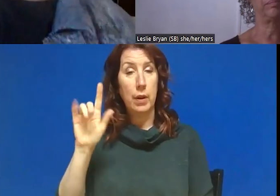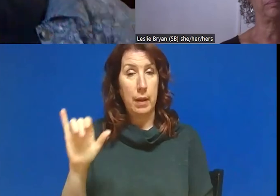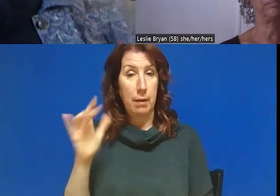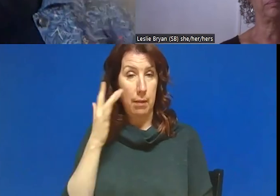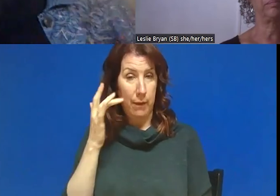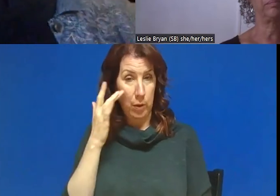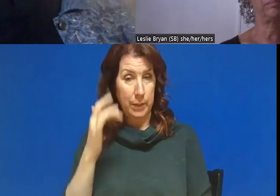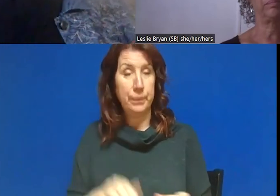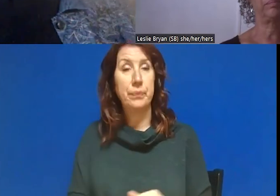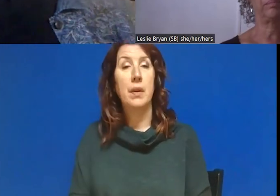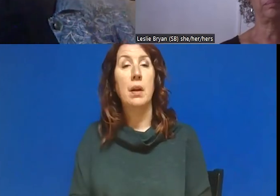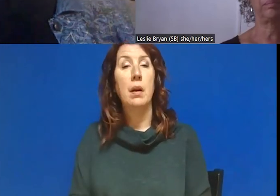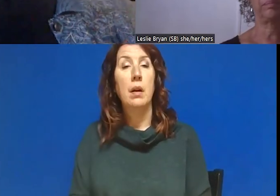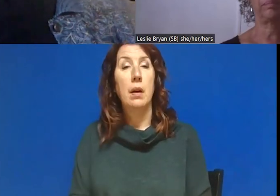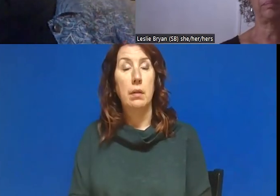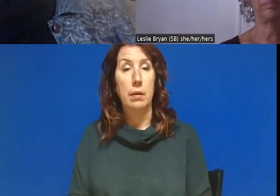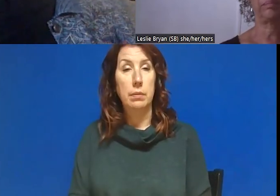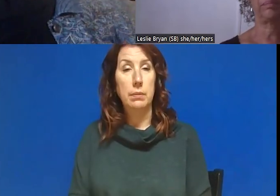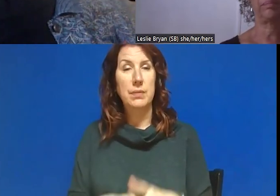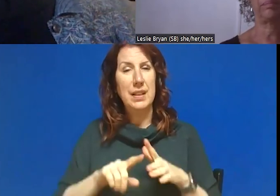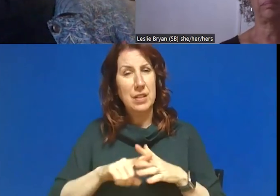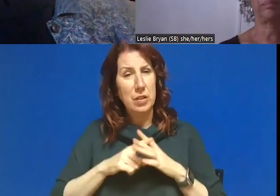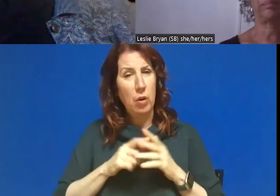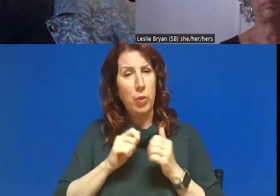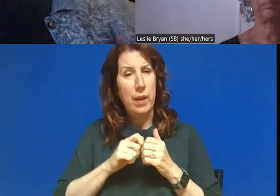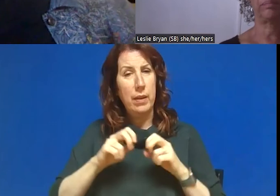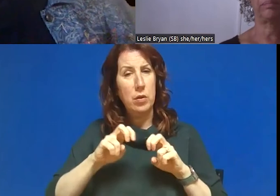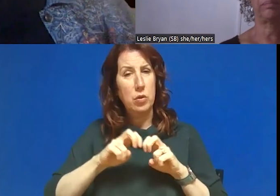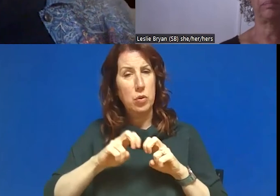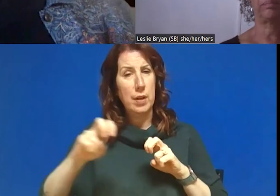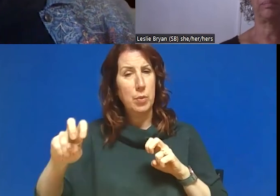And they started really with transportation protests.